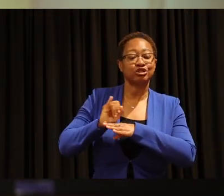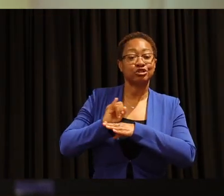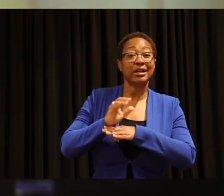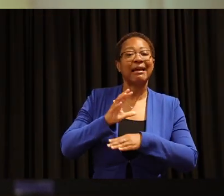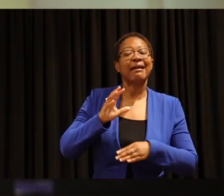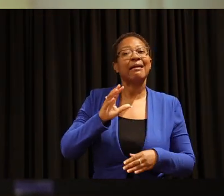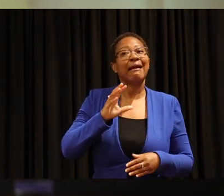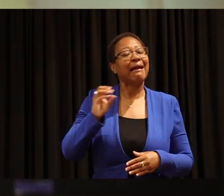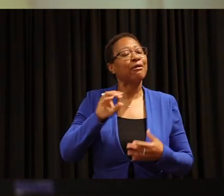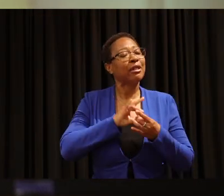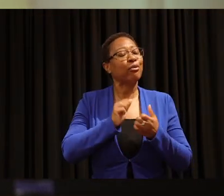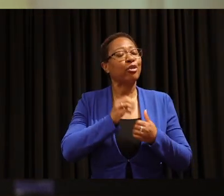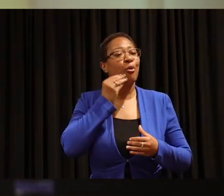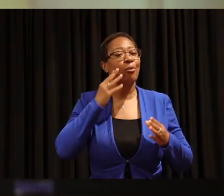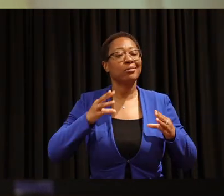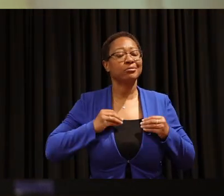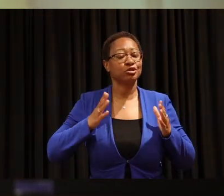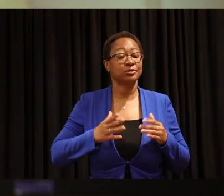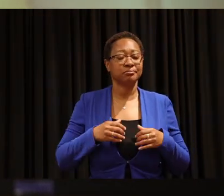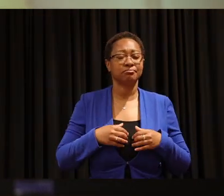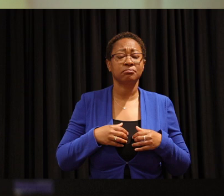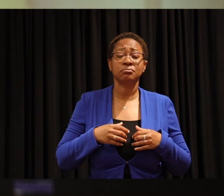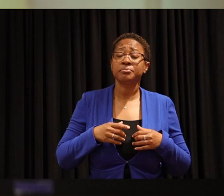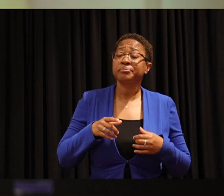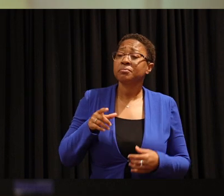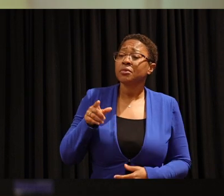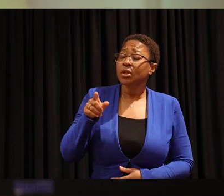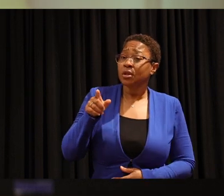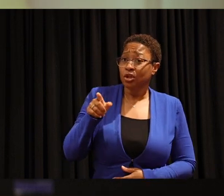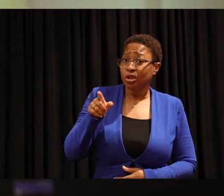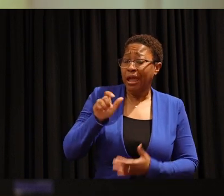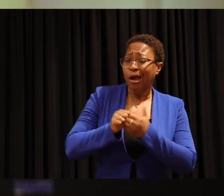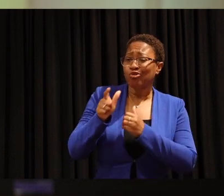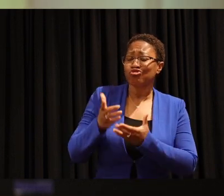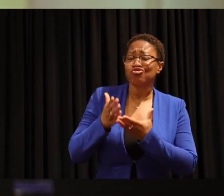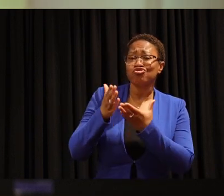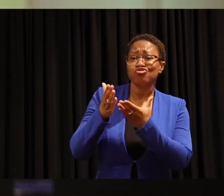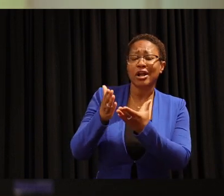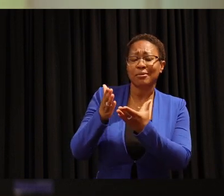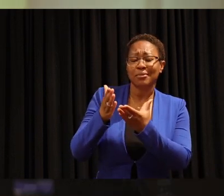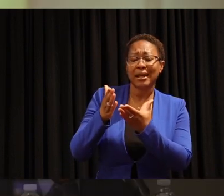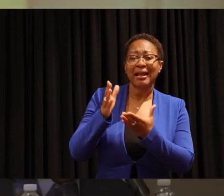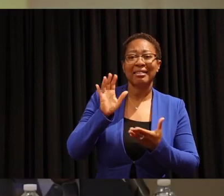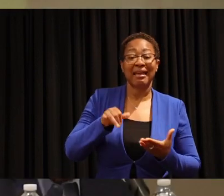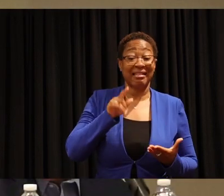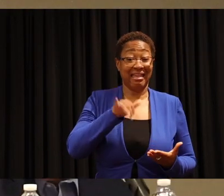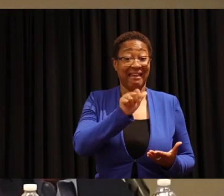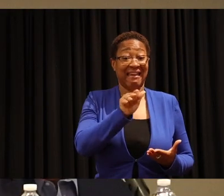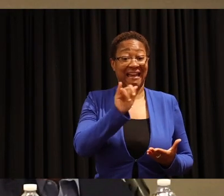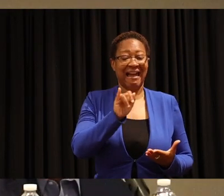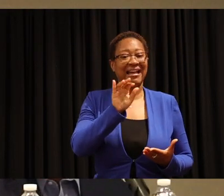home ownership, and how do you recommend we ensure data is not biased?